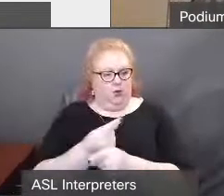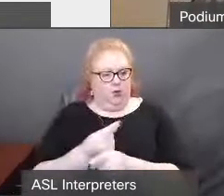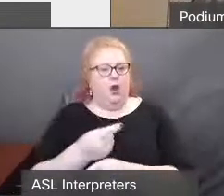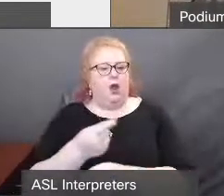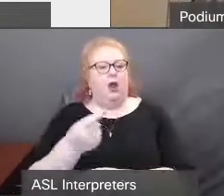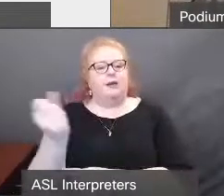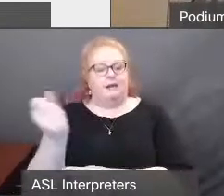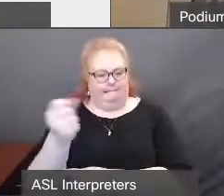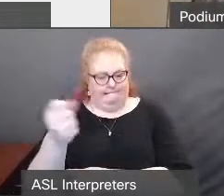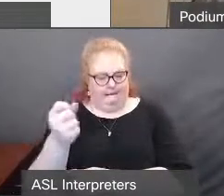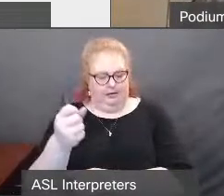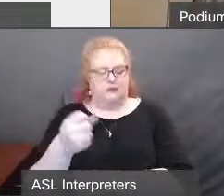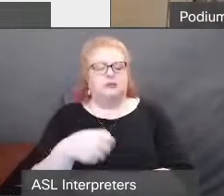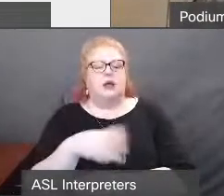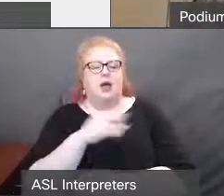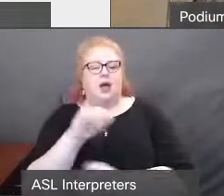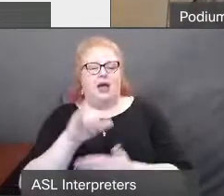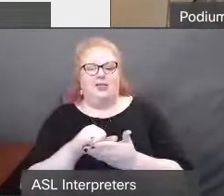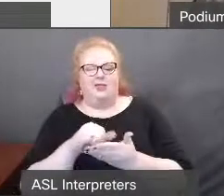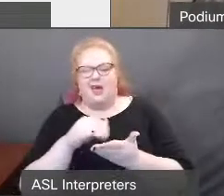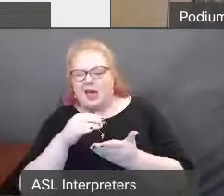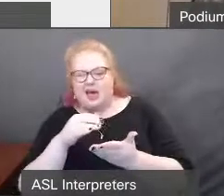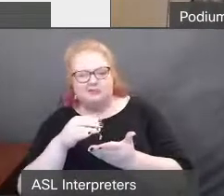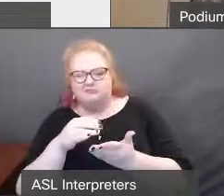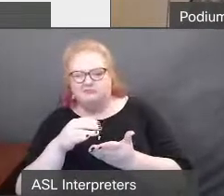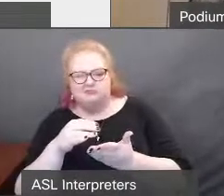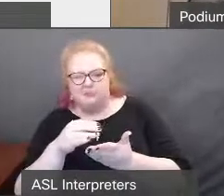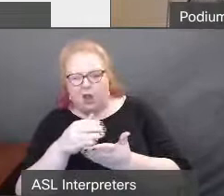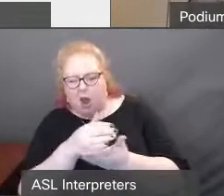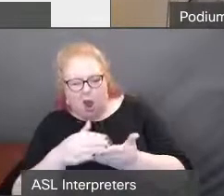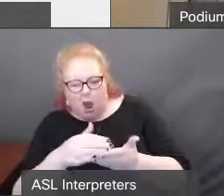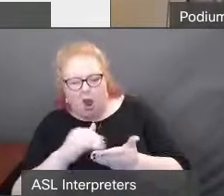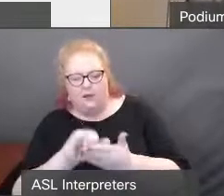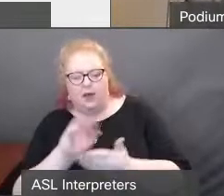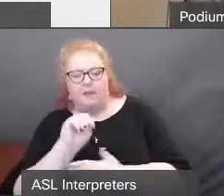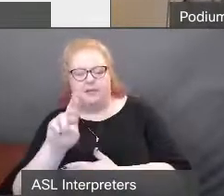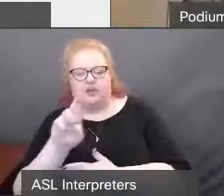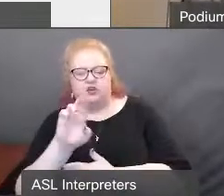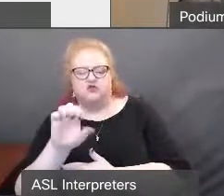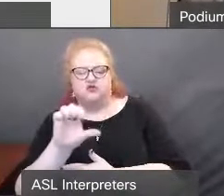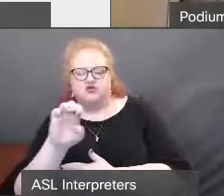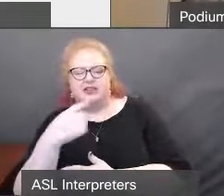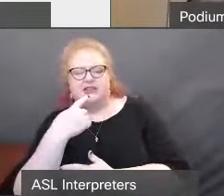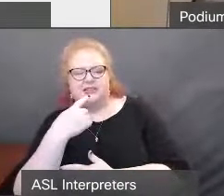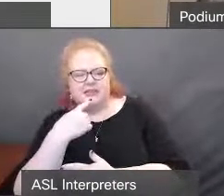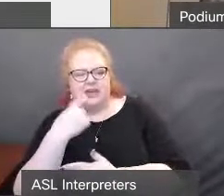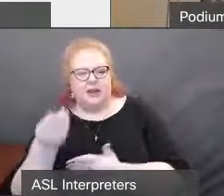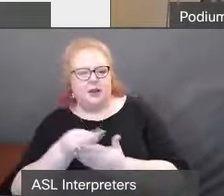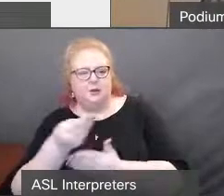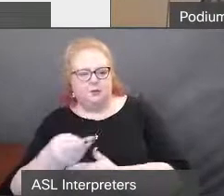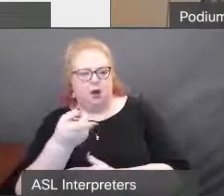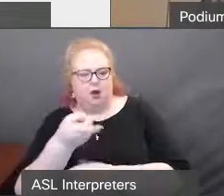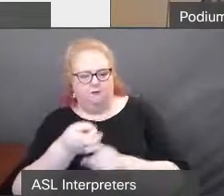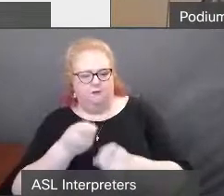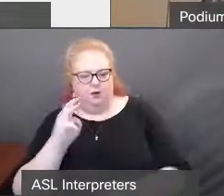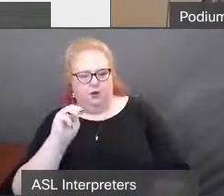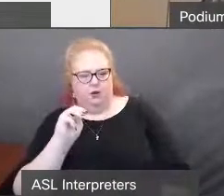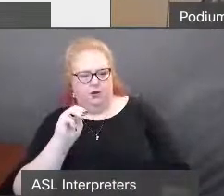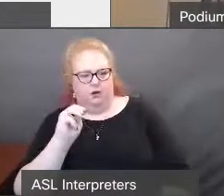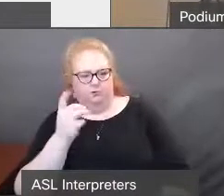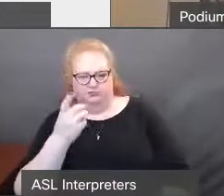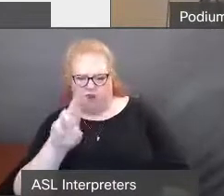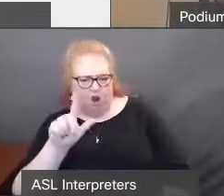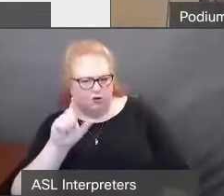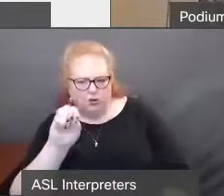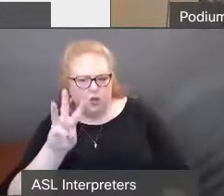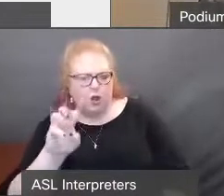Reese spoke of that he bought from a Dr. Lowe, I believe. Were you also trying to acquire that property, or did you take me through the